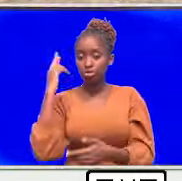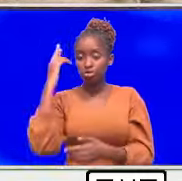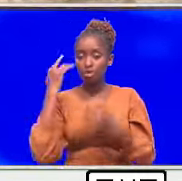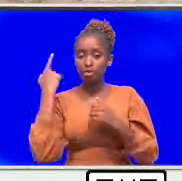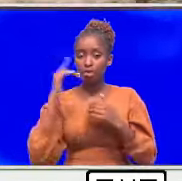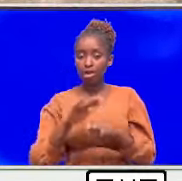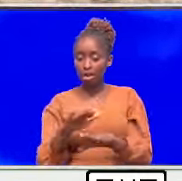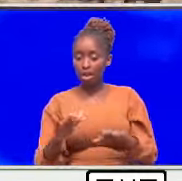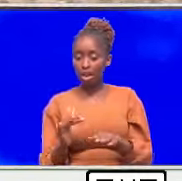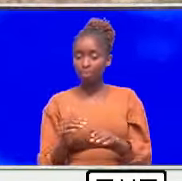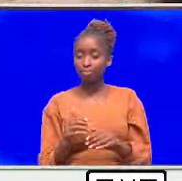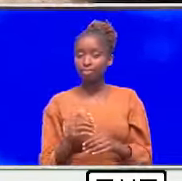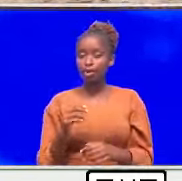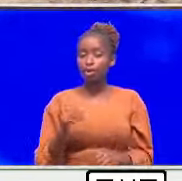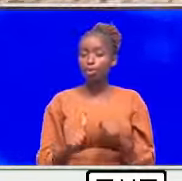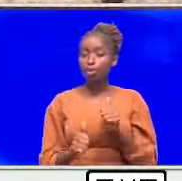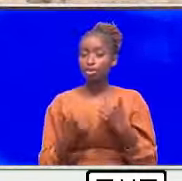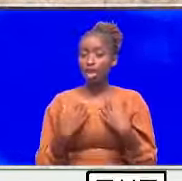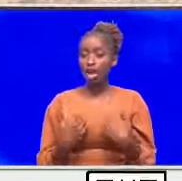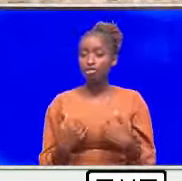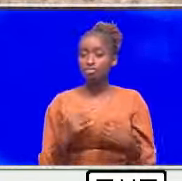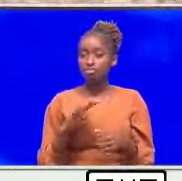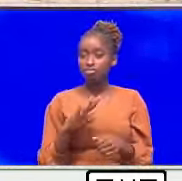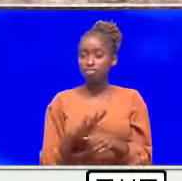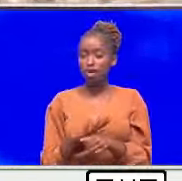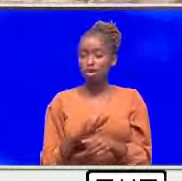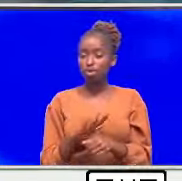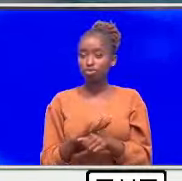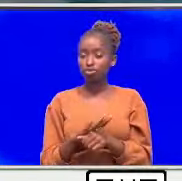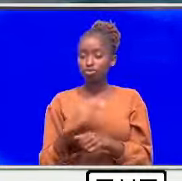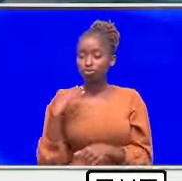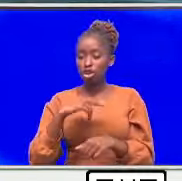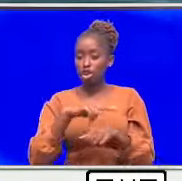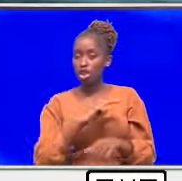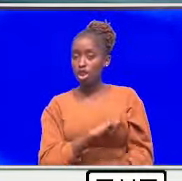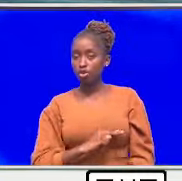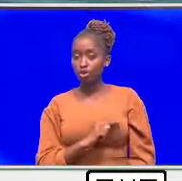yet surrounded by undiluted natural beauty.